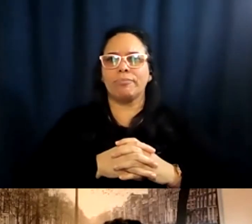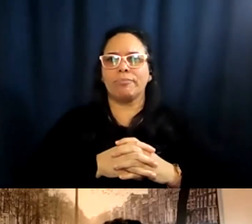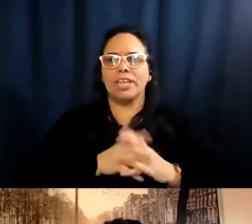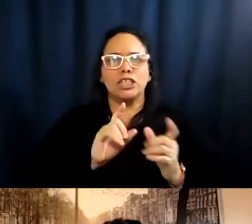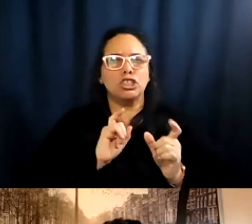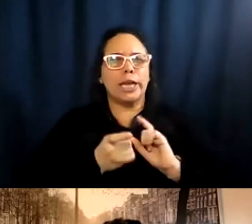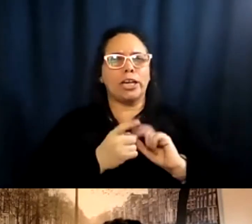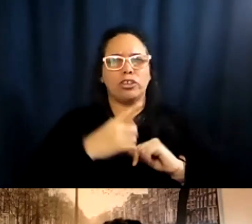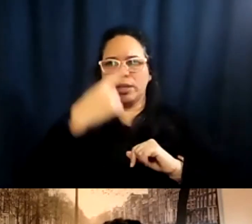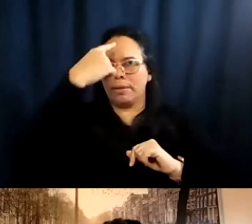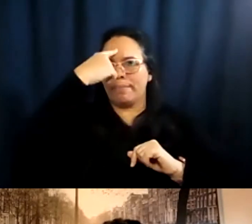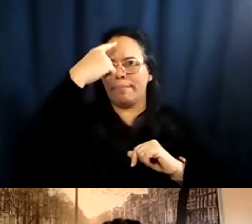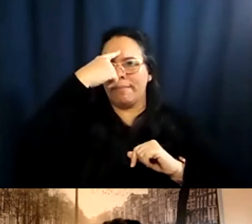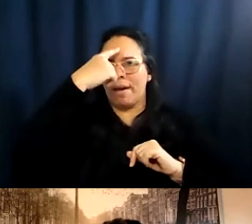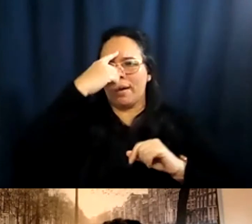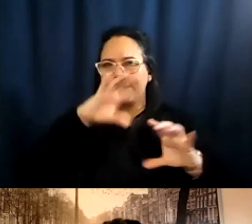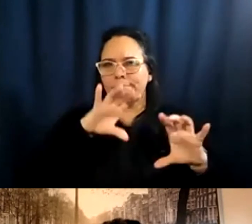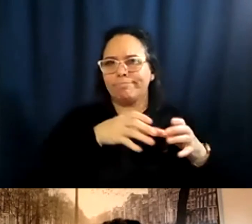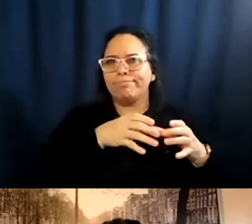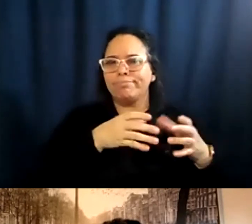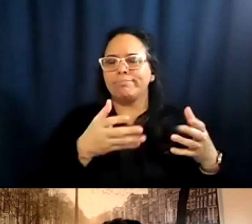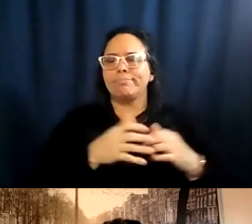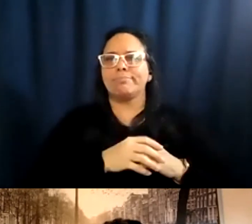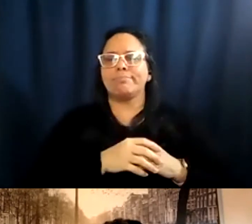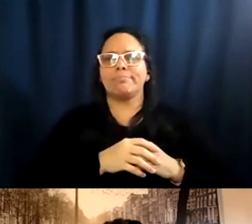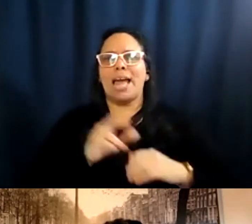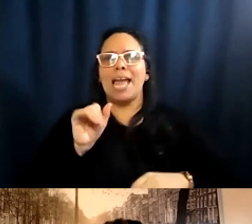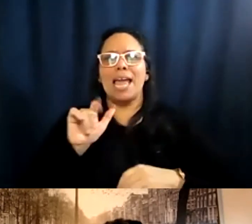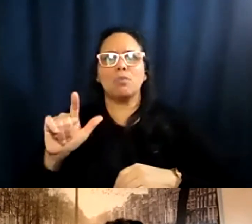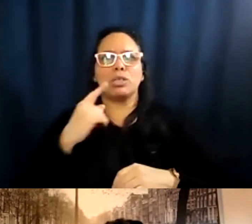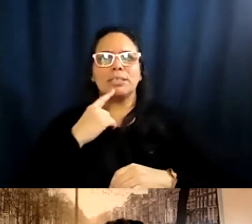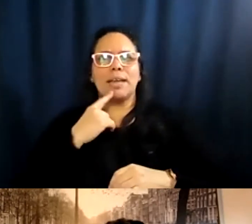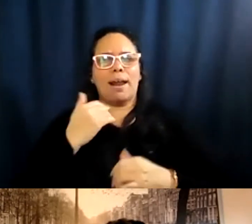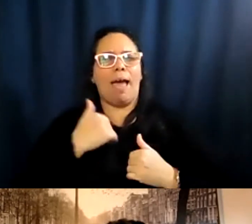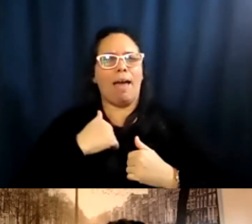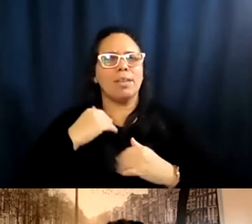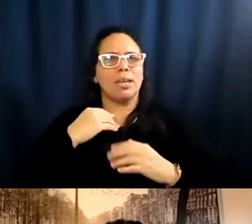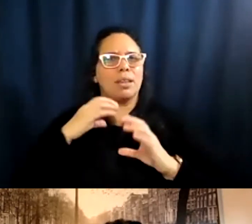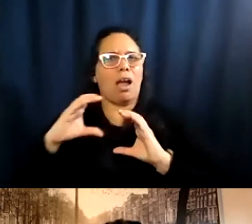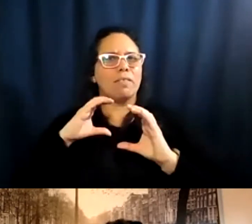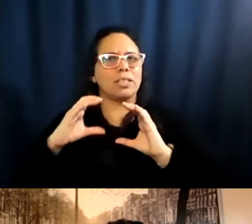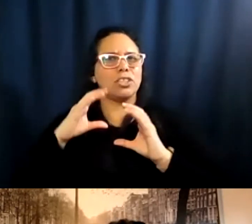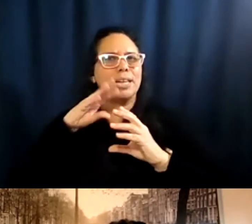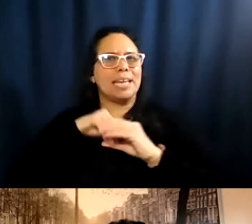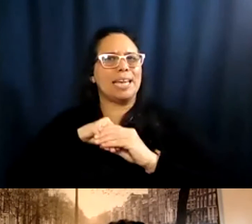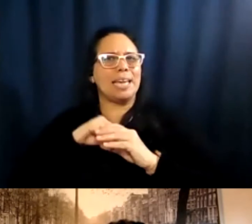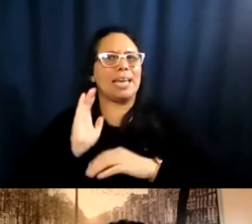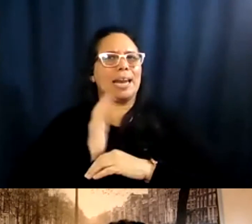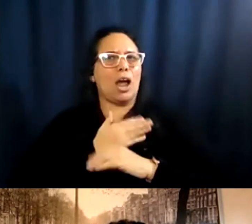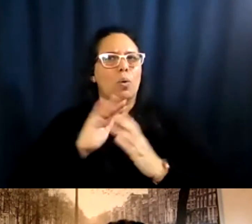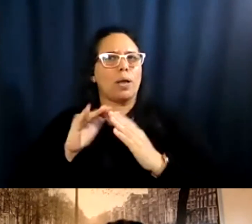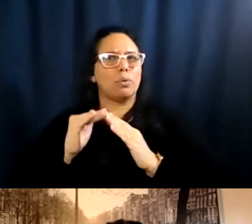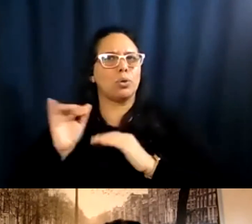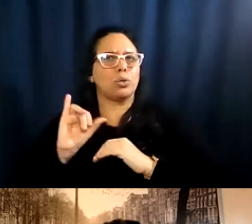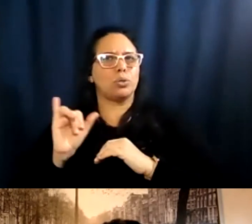know, breaking generational curses. And like April was saying, having those conversations in our communities, because I think that's kind of where it starts